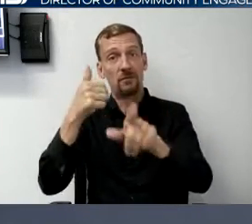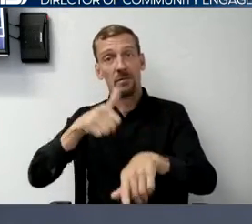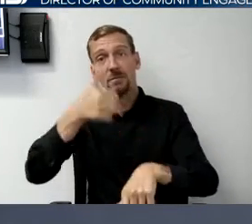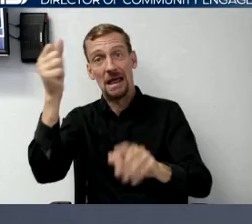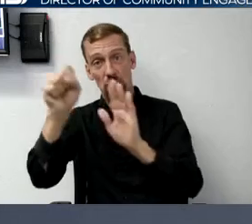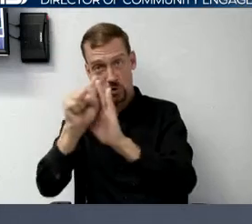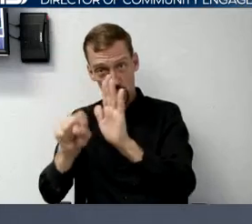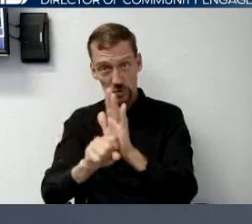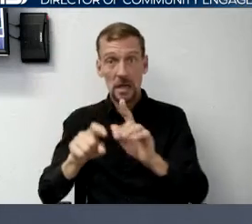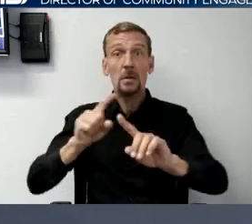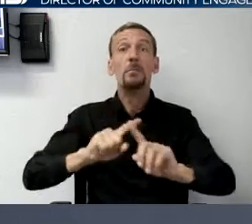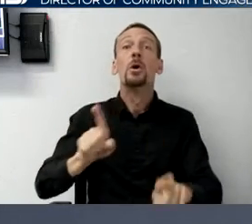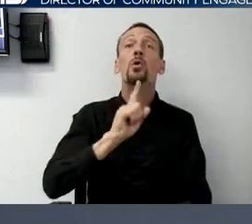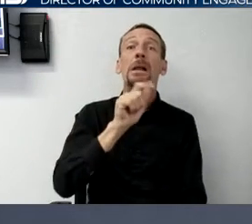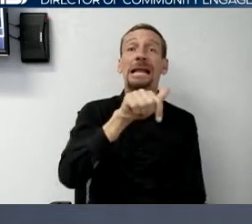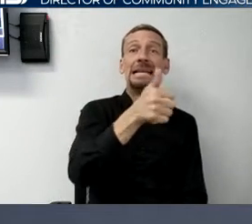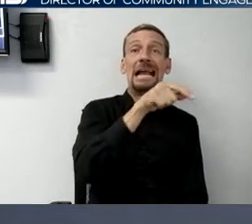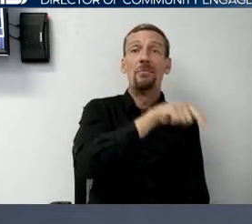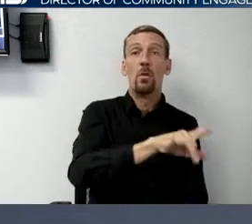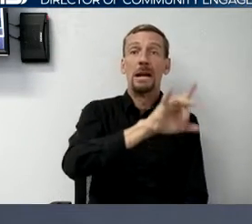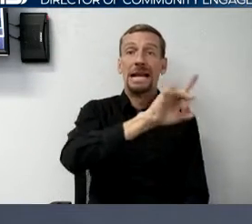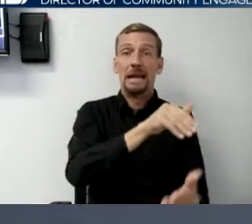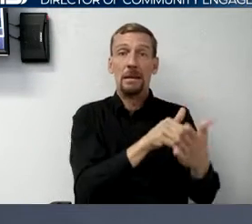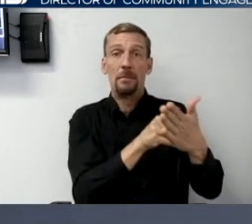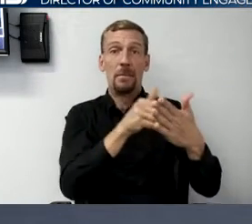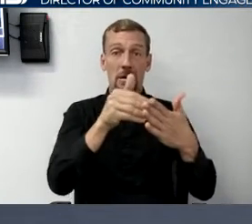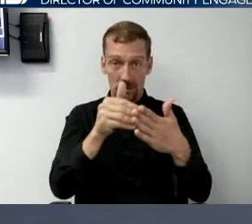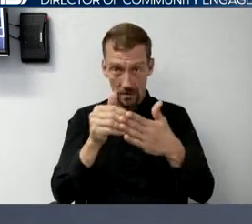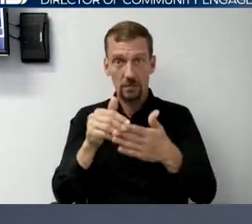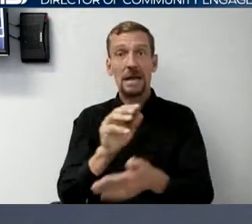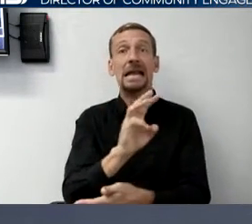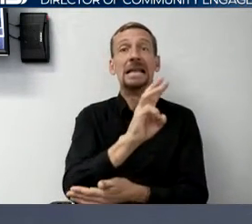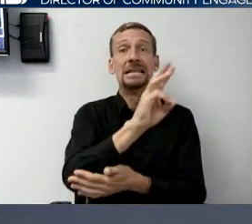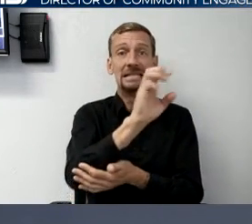So of the 10.8 million tests that have been performed,